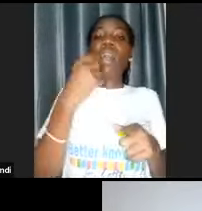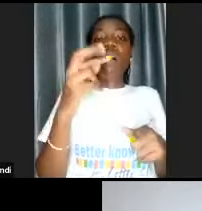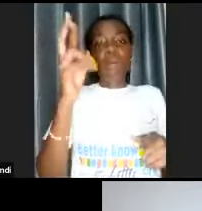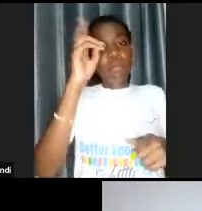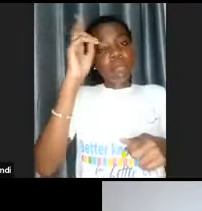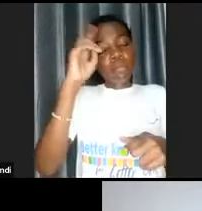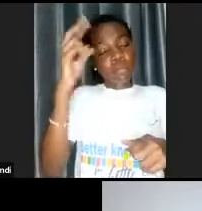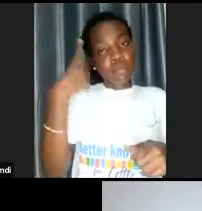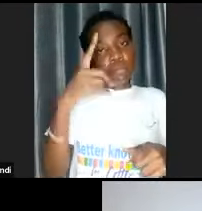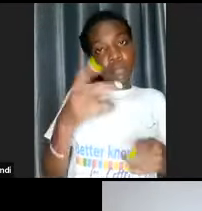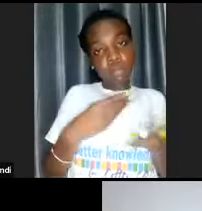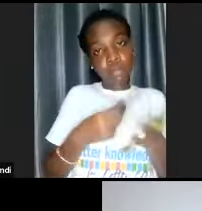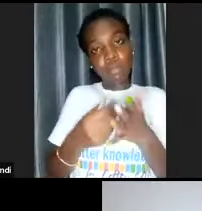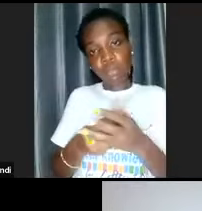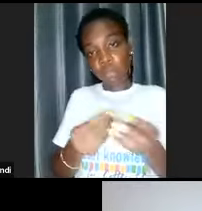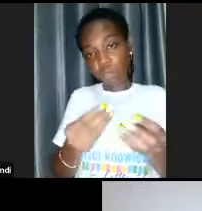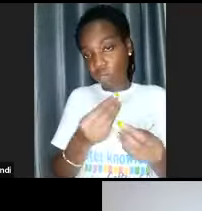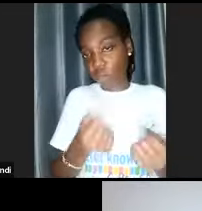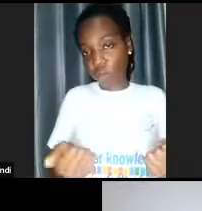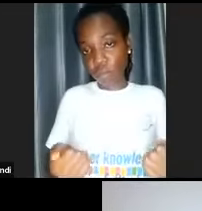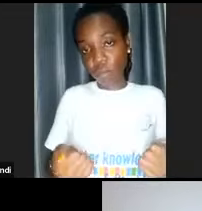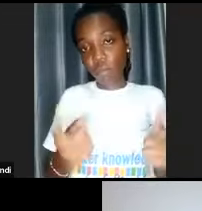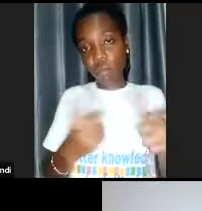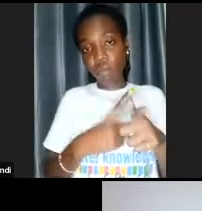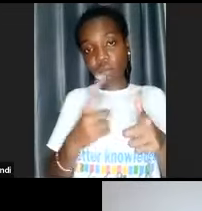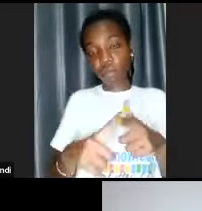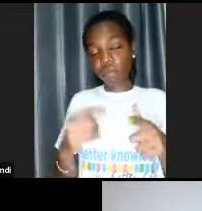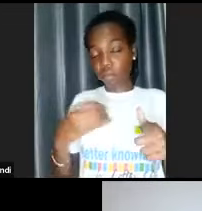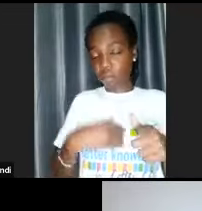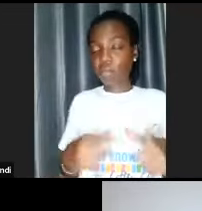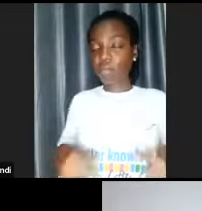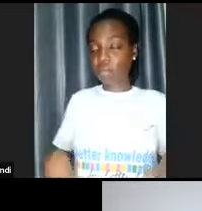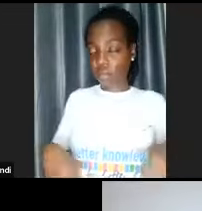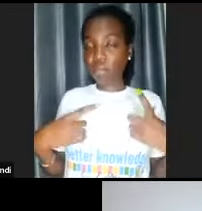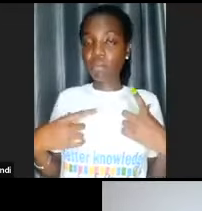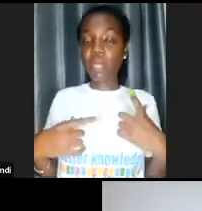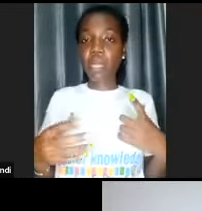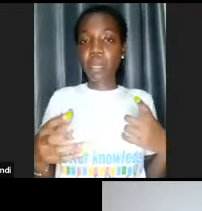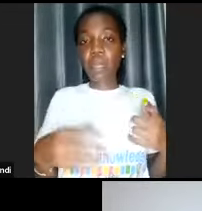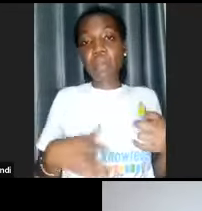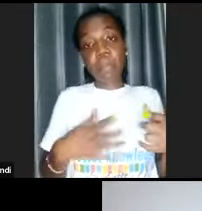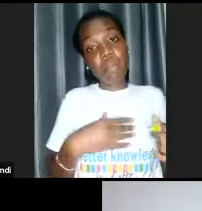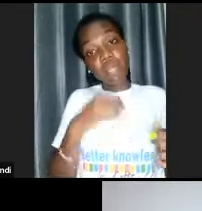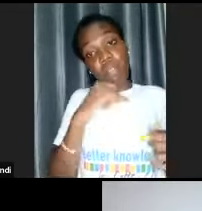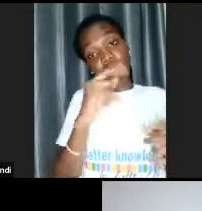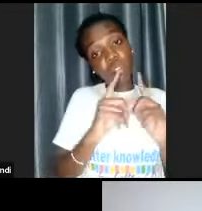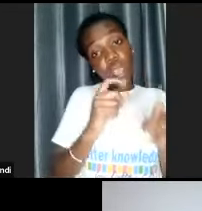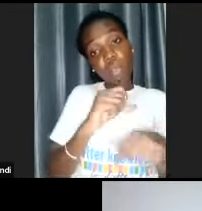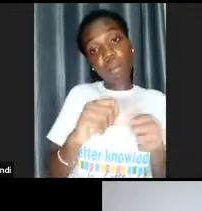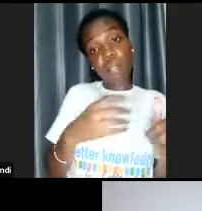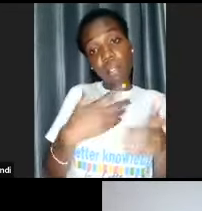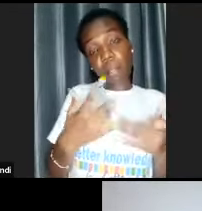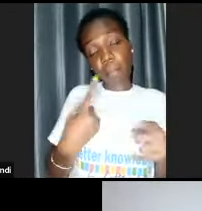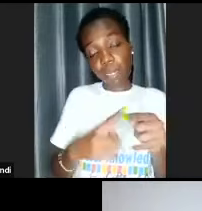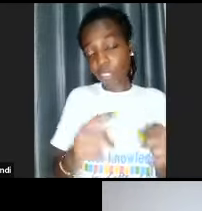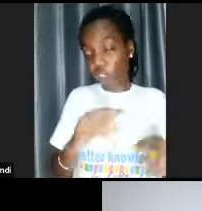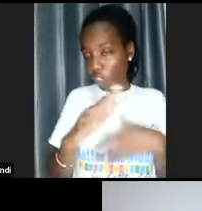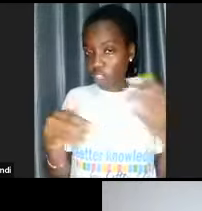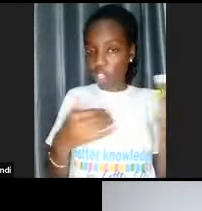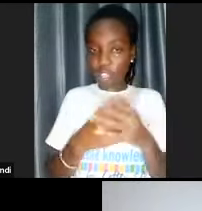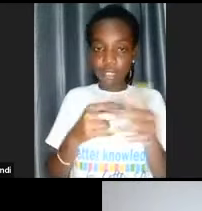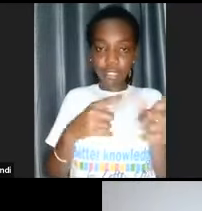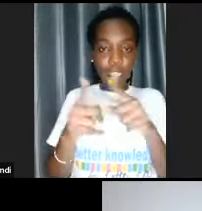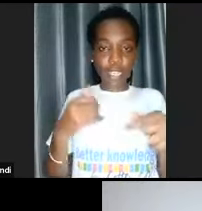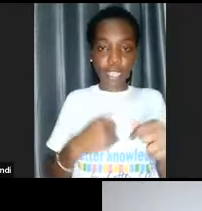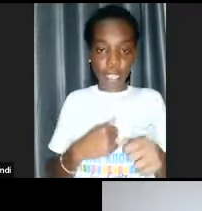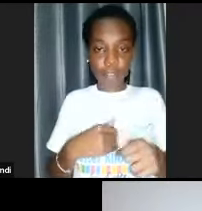solution. He journaled his life. I'm not saying that could always be the case. No, everybody has their own journey. And it's always good to personalize that